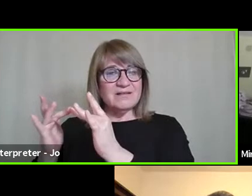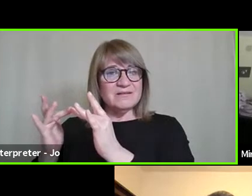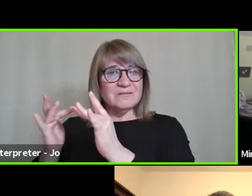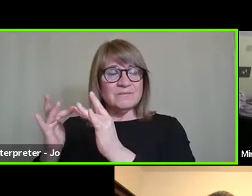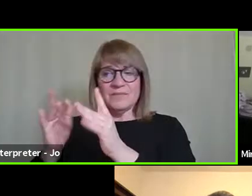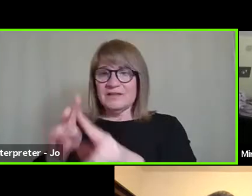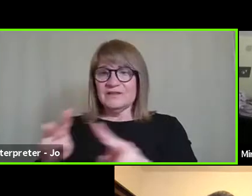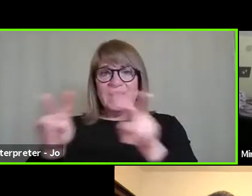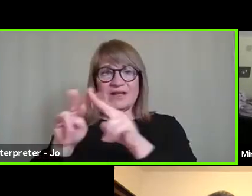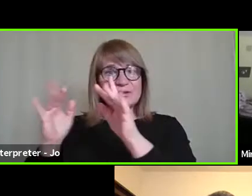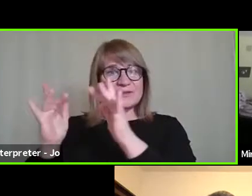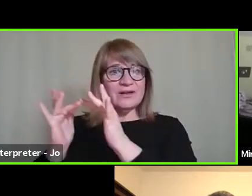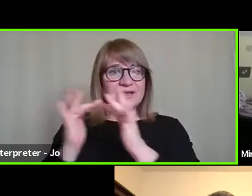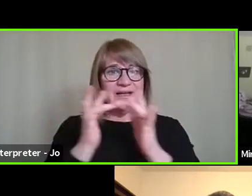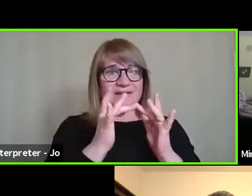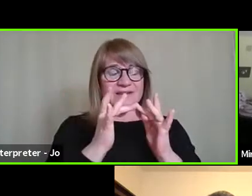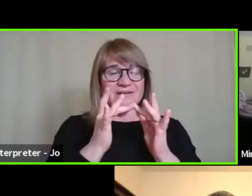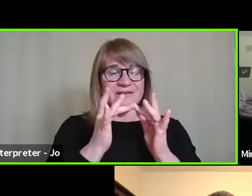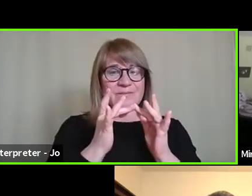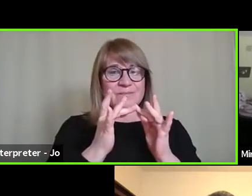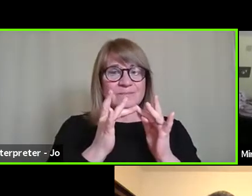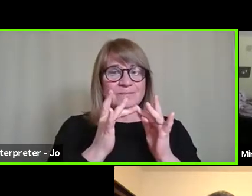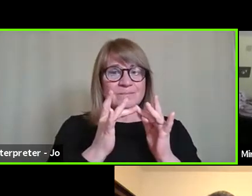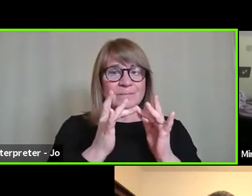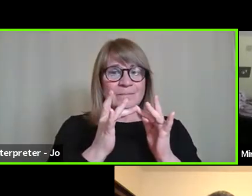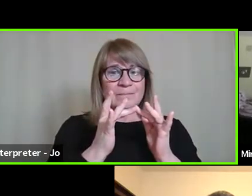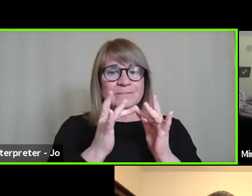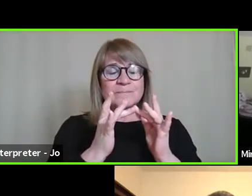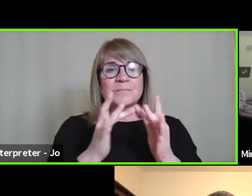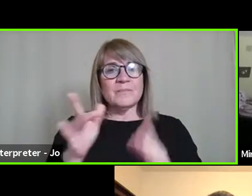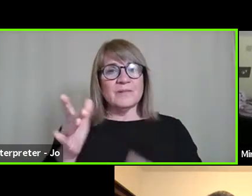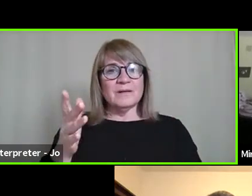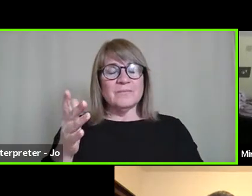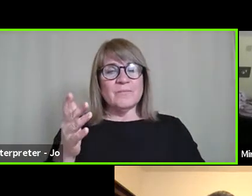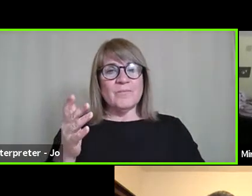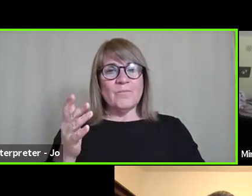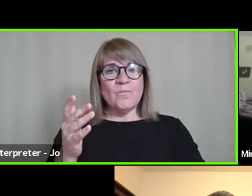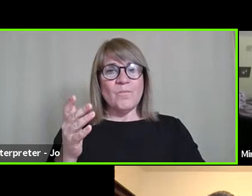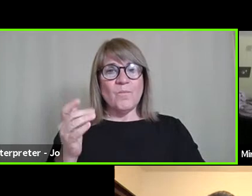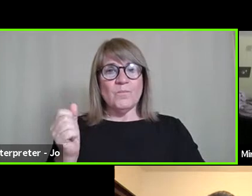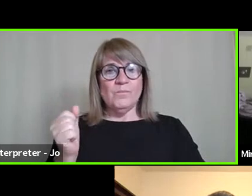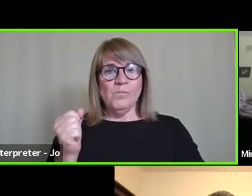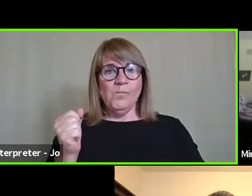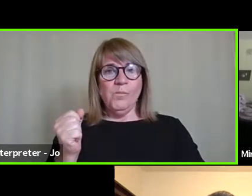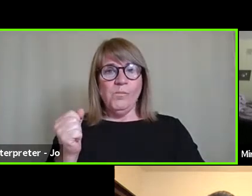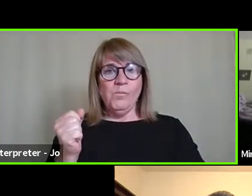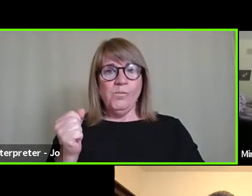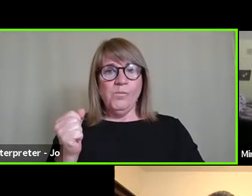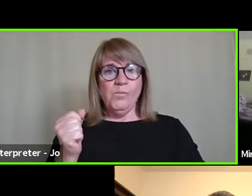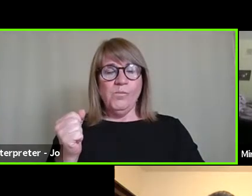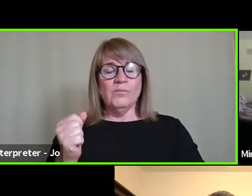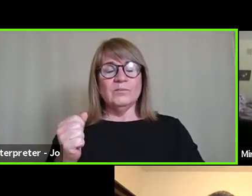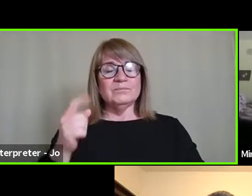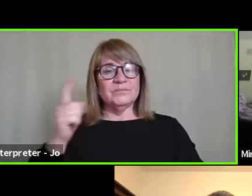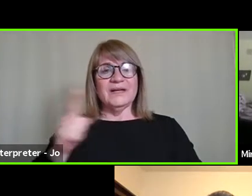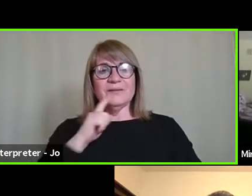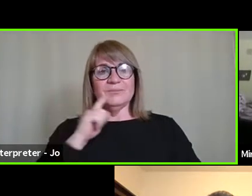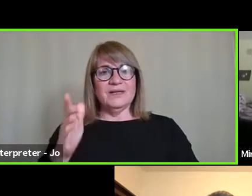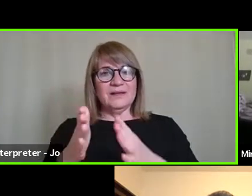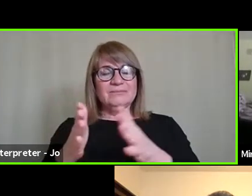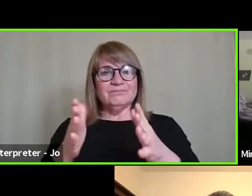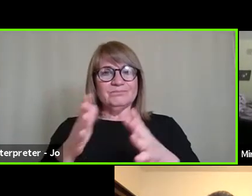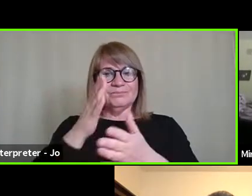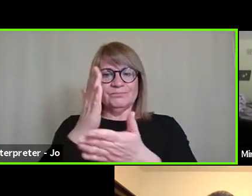um um thought of as part of a broader effort at pursuing a truly inclusive society